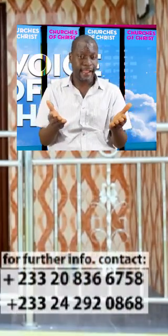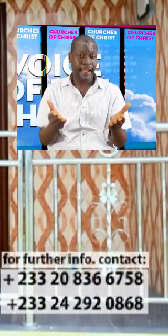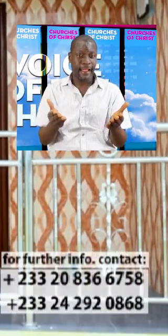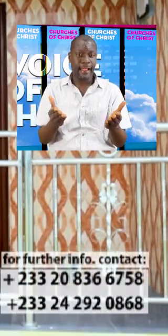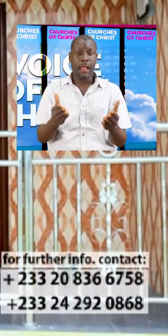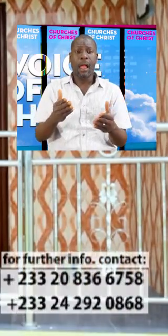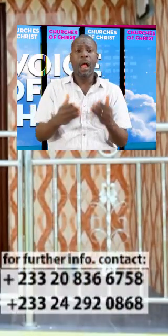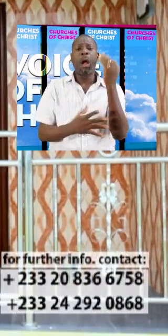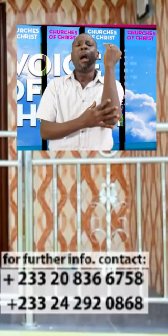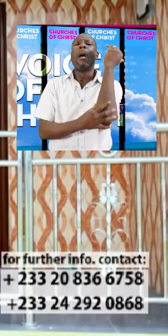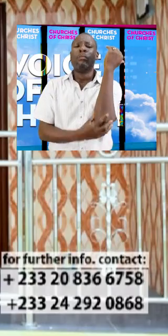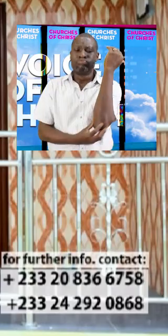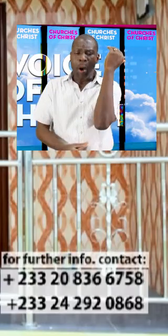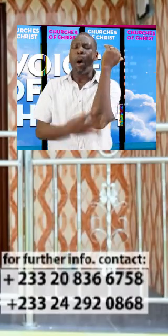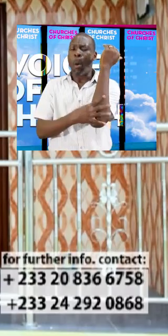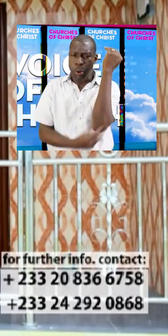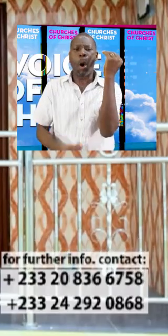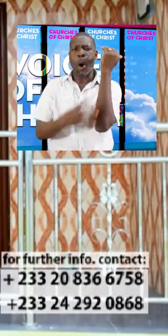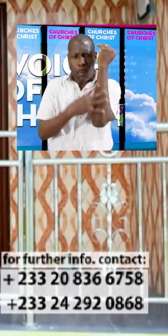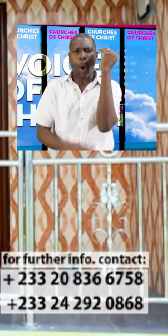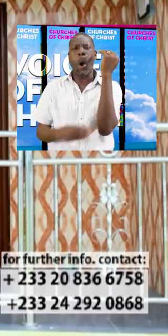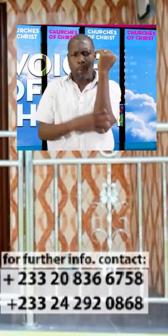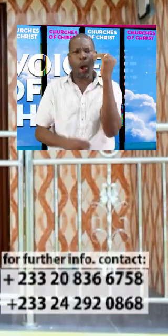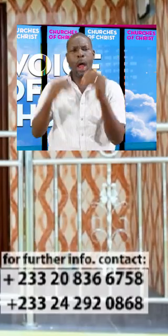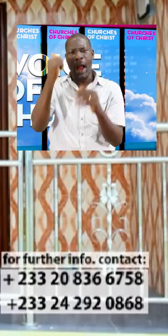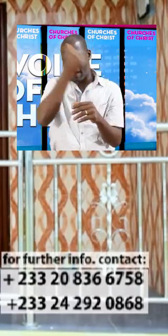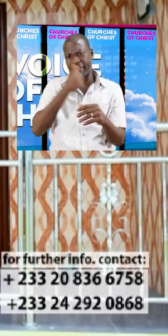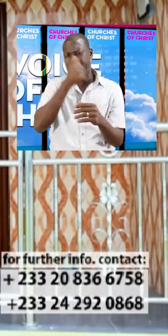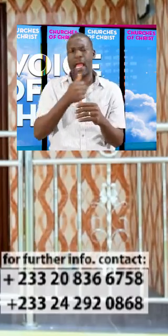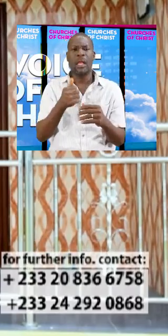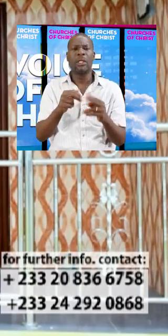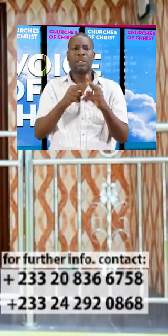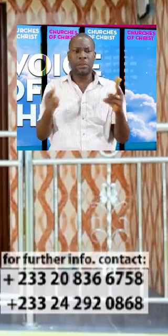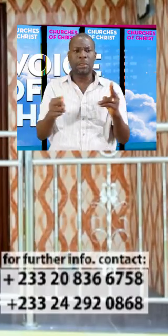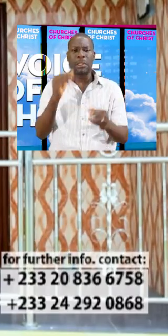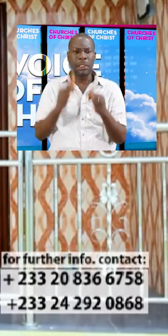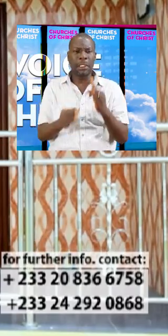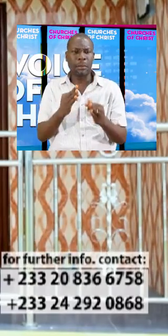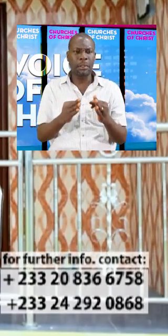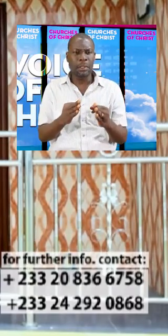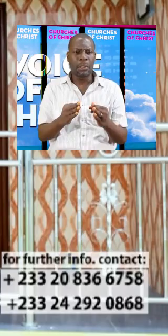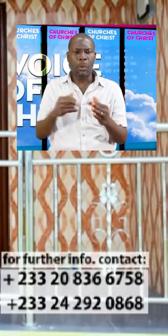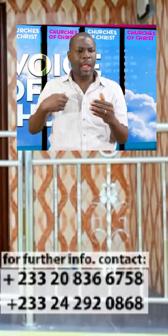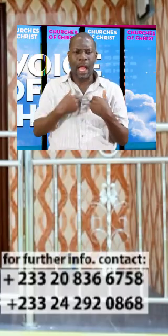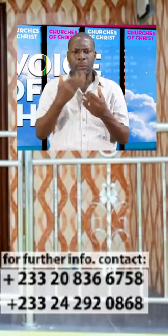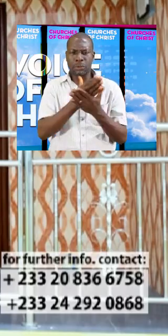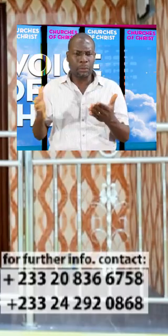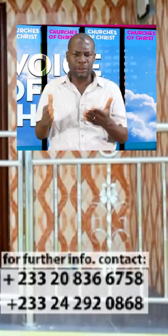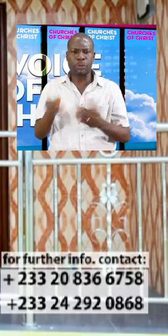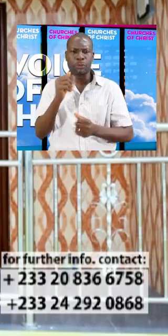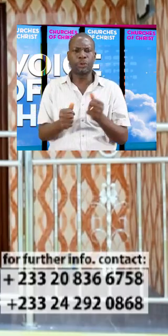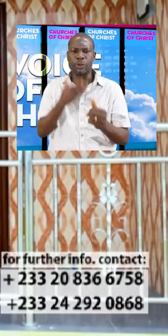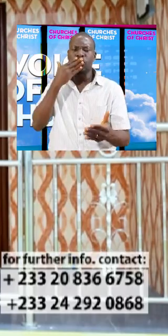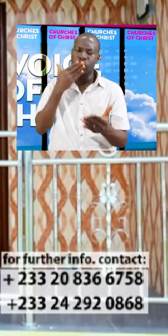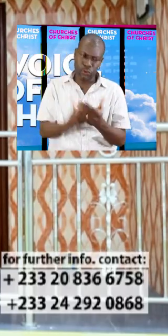ohia ewo continent is papa ano nti brofo mu ya say social intervention ene ma